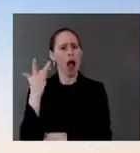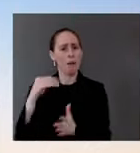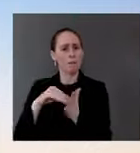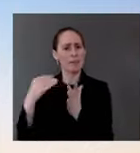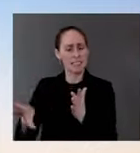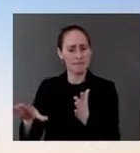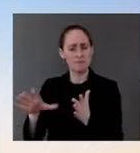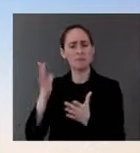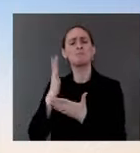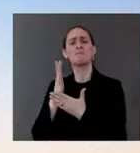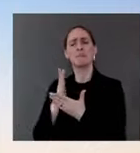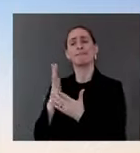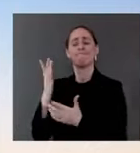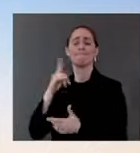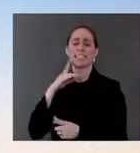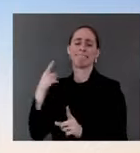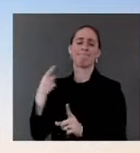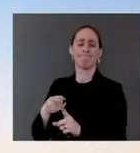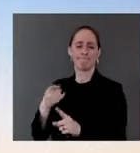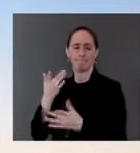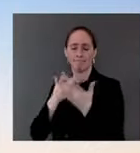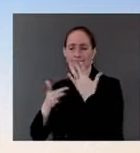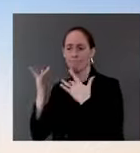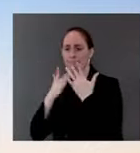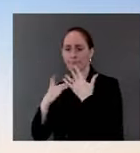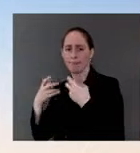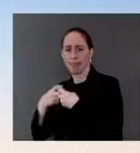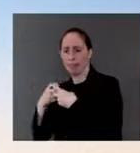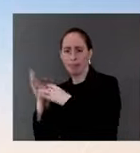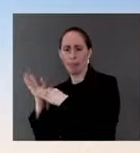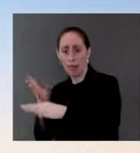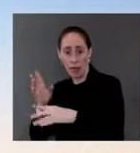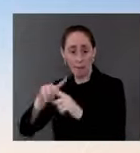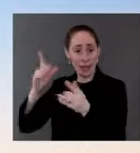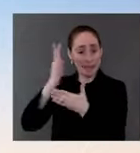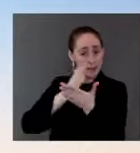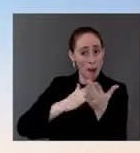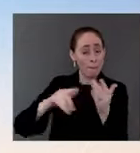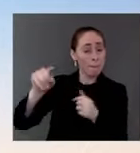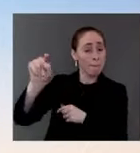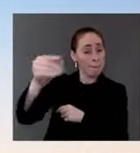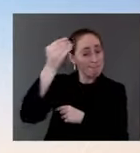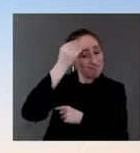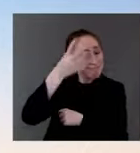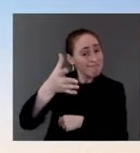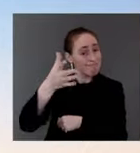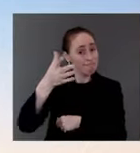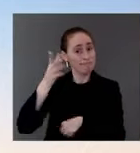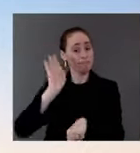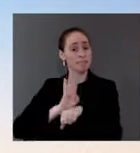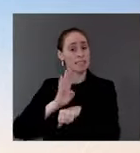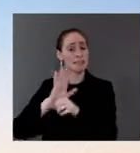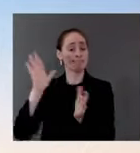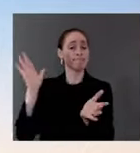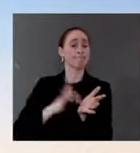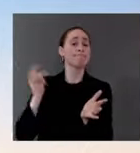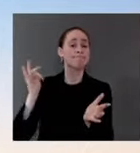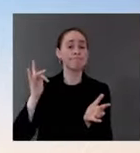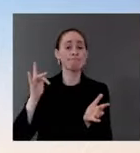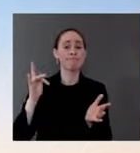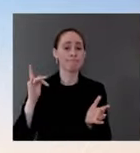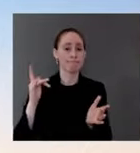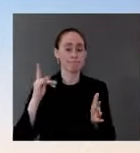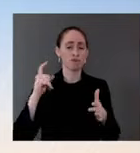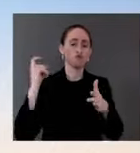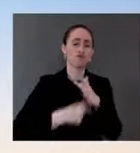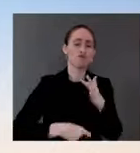of the American people and the industry. So what people should understand is that the president is focused on bringing down costs in all of these industries, how